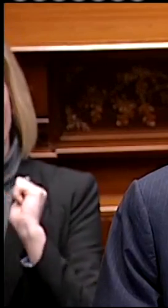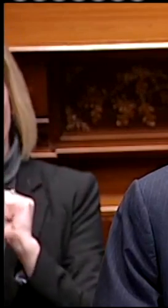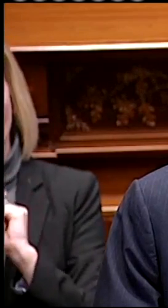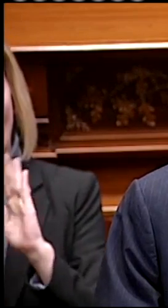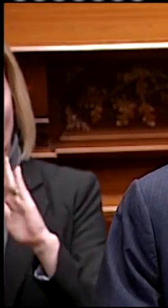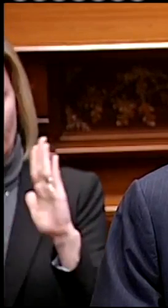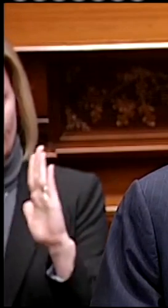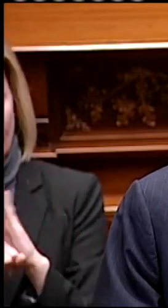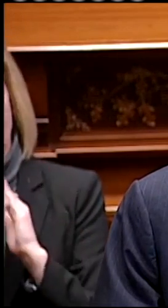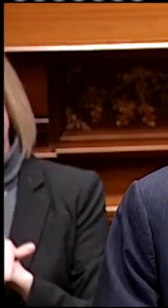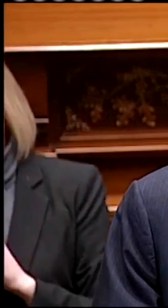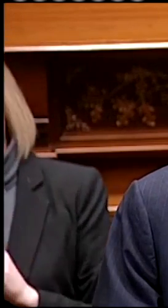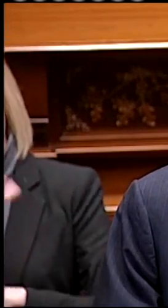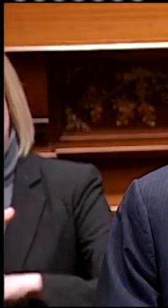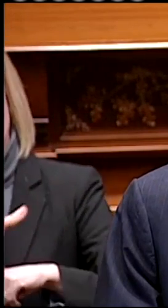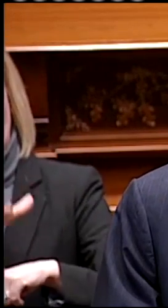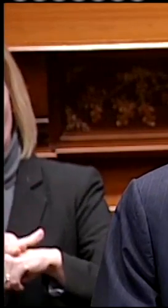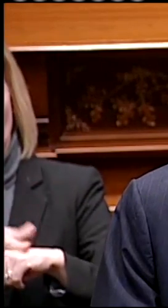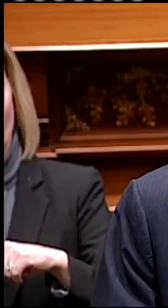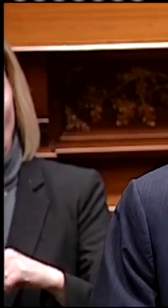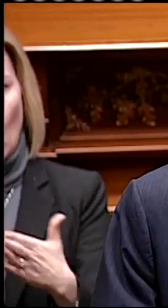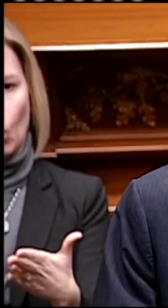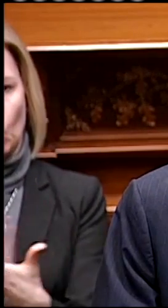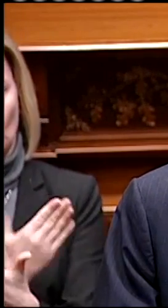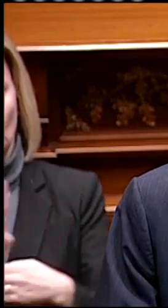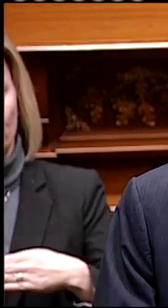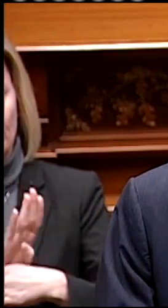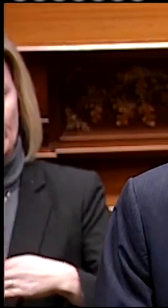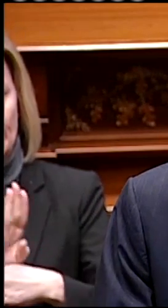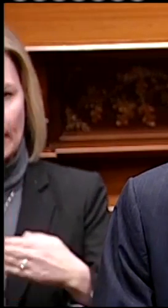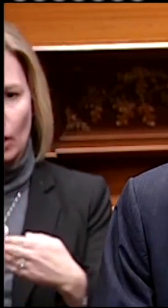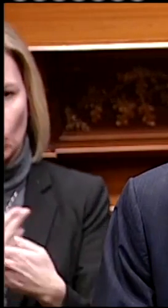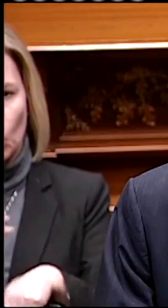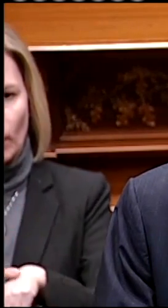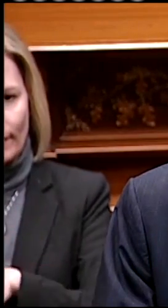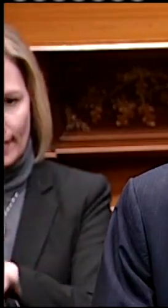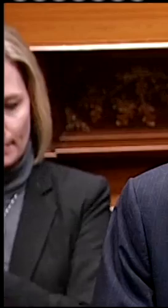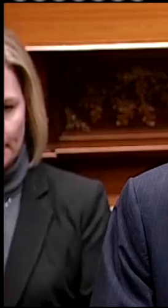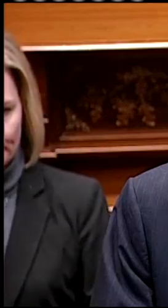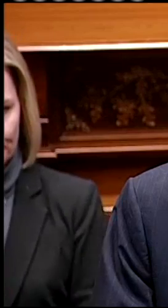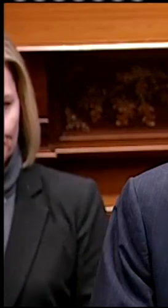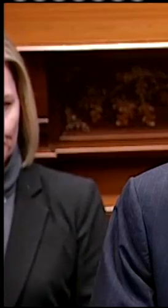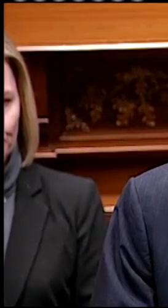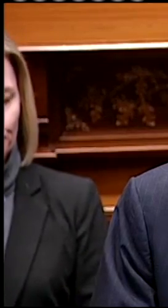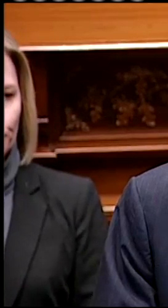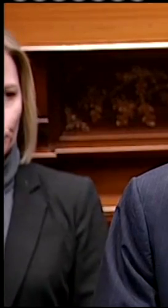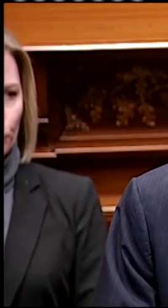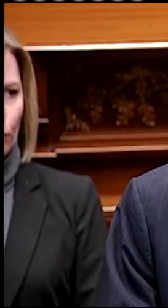states and other nations for new businesses and new investment.